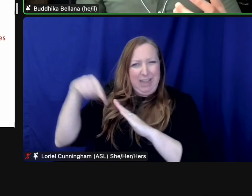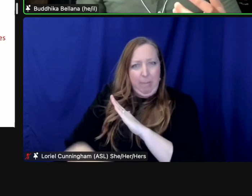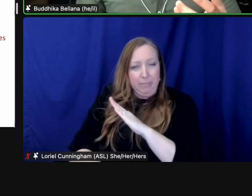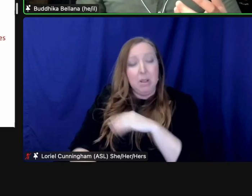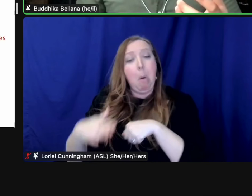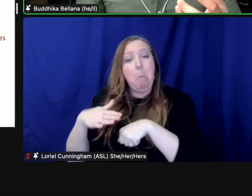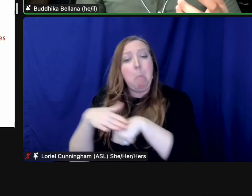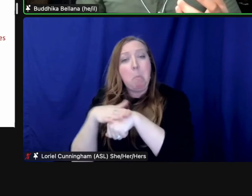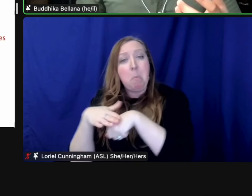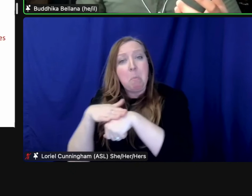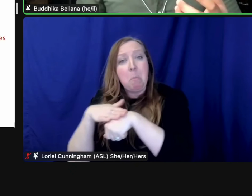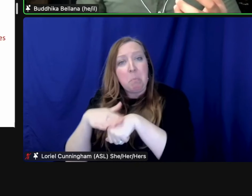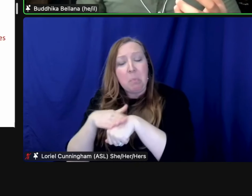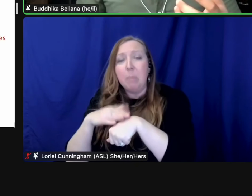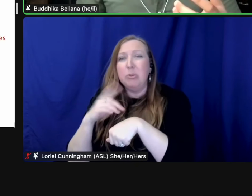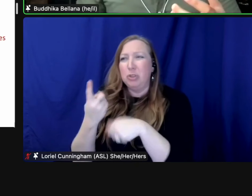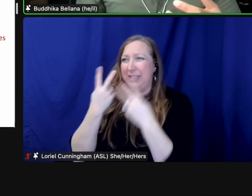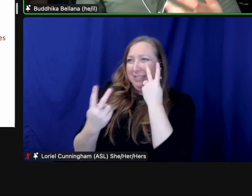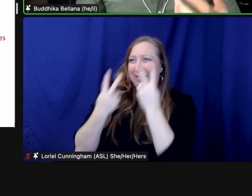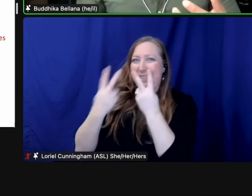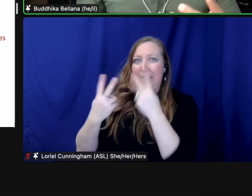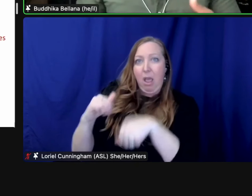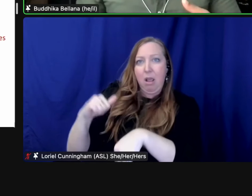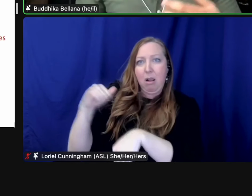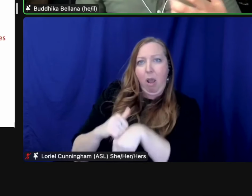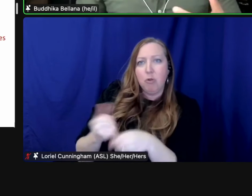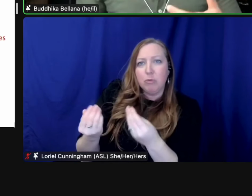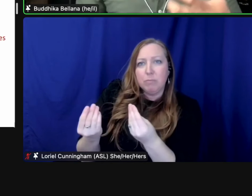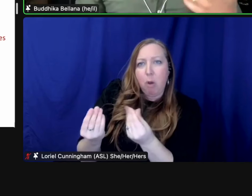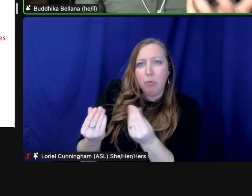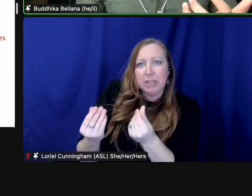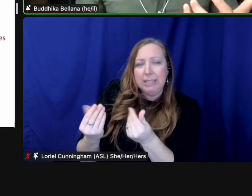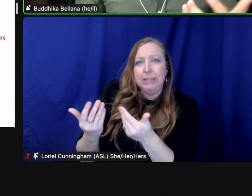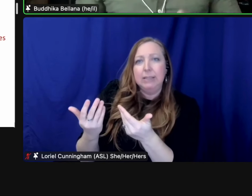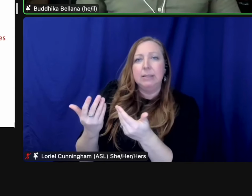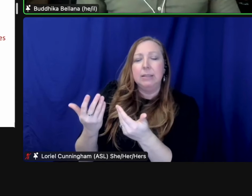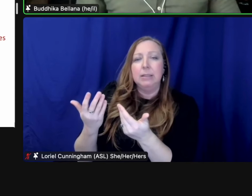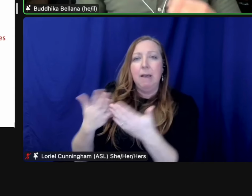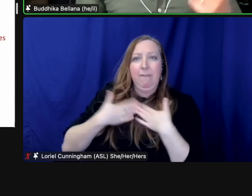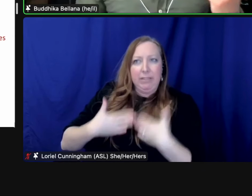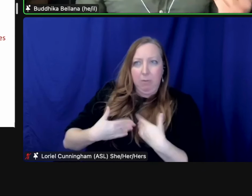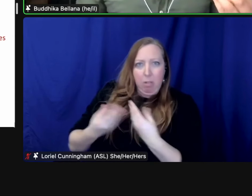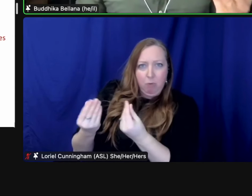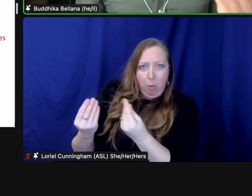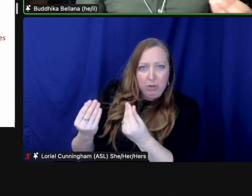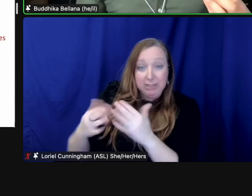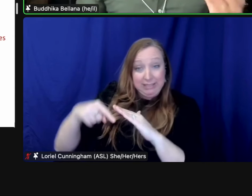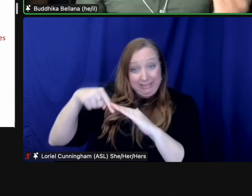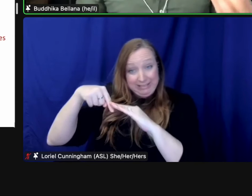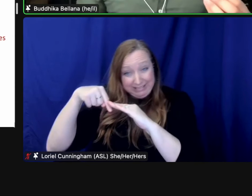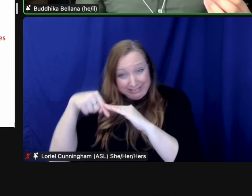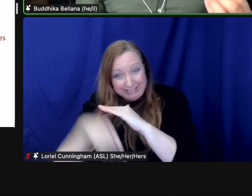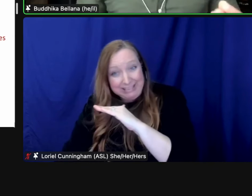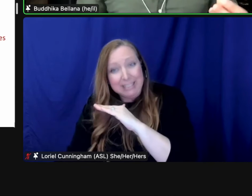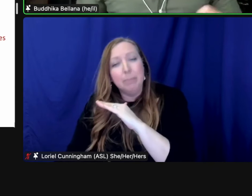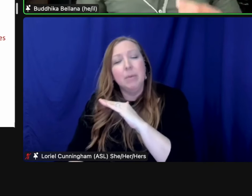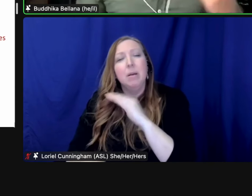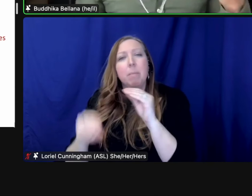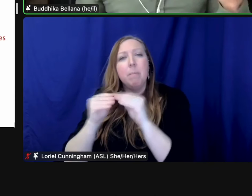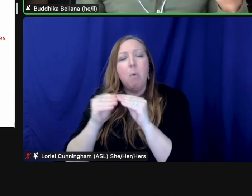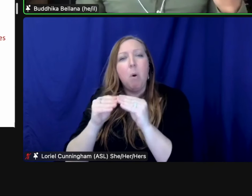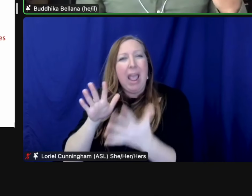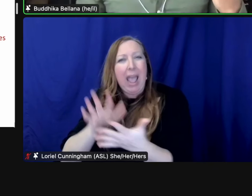you're paying attention to the concrete and physical properties of stimulus, while at a deep level, you're attending to the abstract and conceptual meaning.